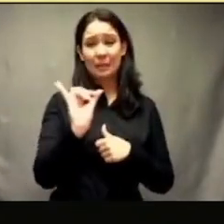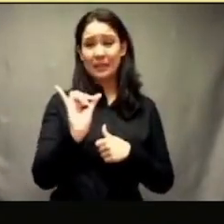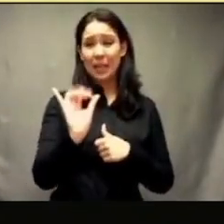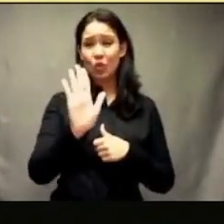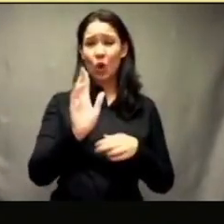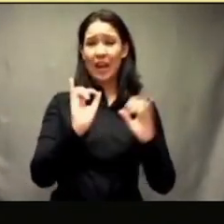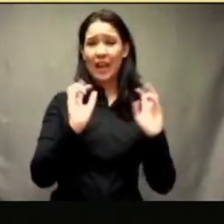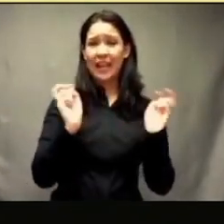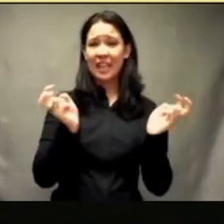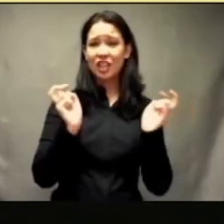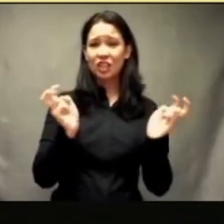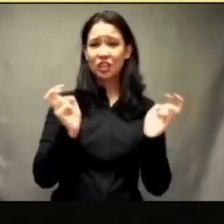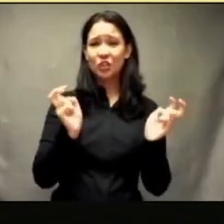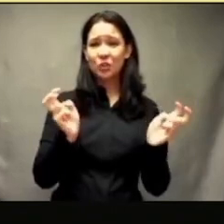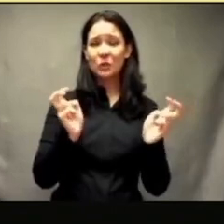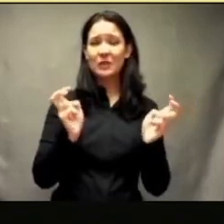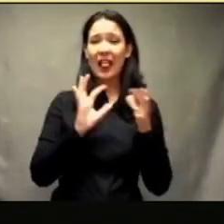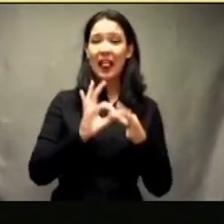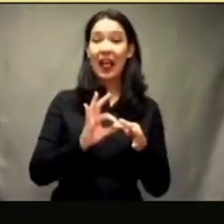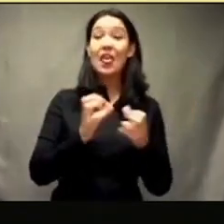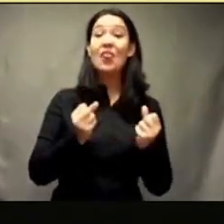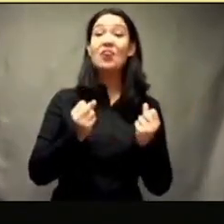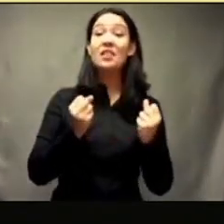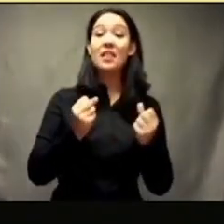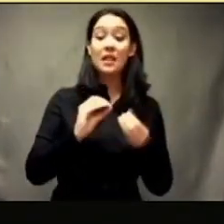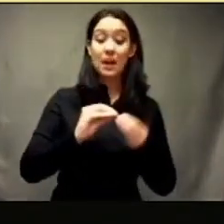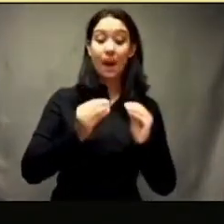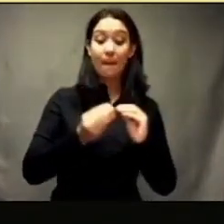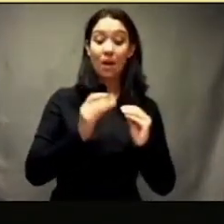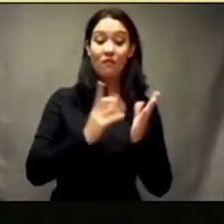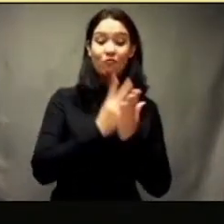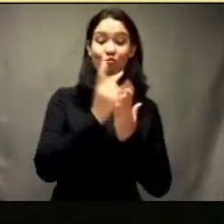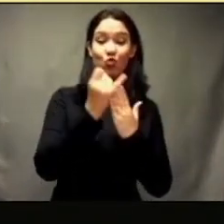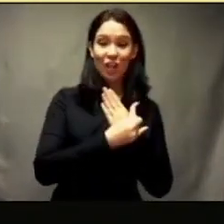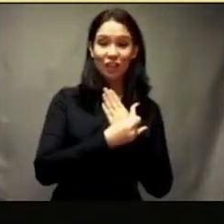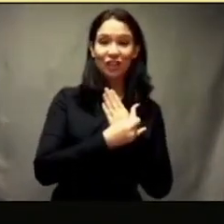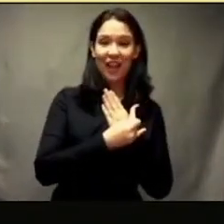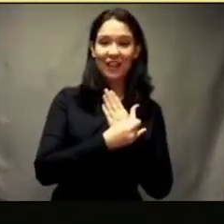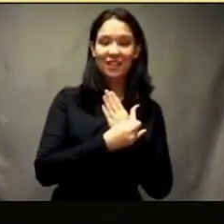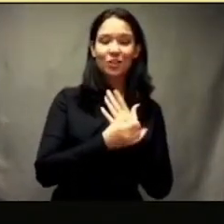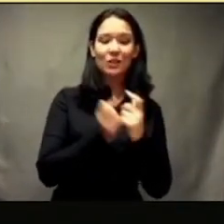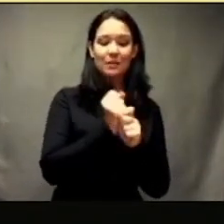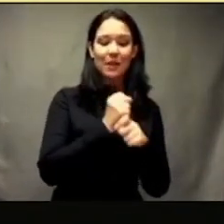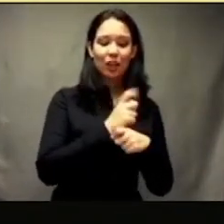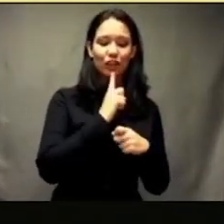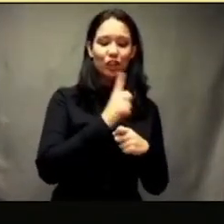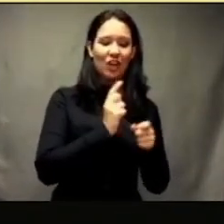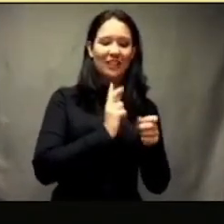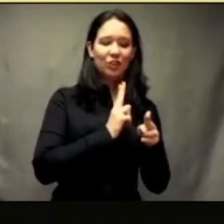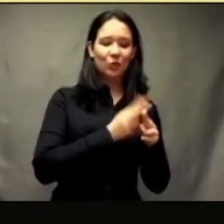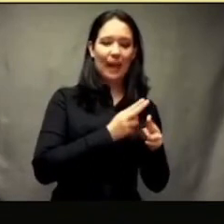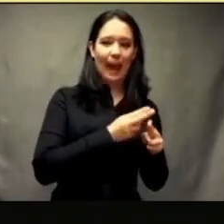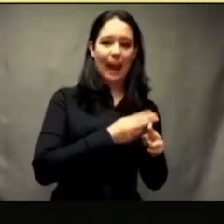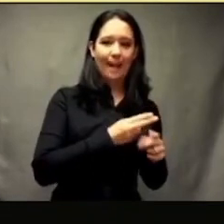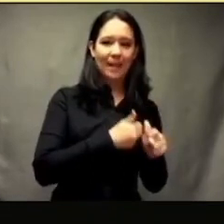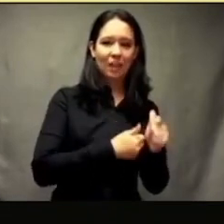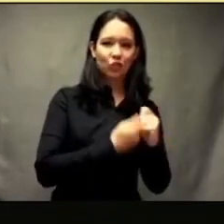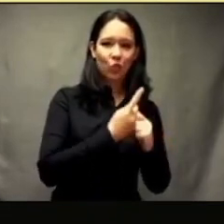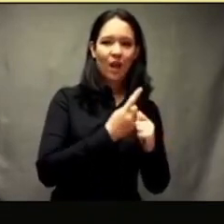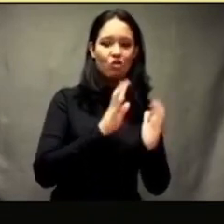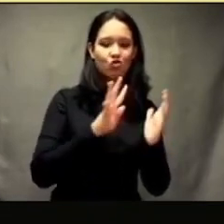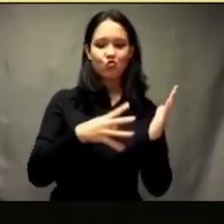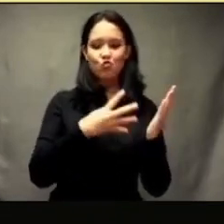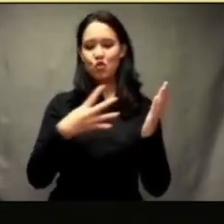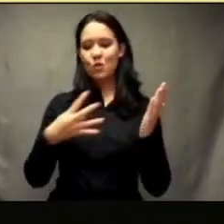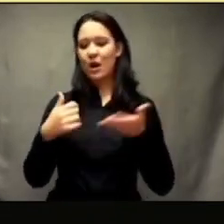is the number of projects as well. And so just making sure to name the projects, and the rubric will help